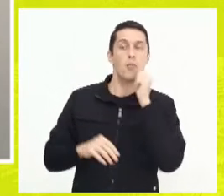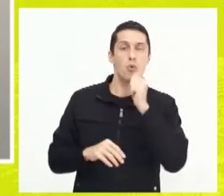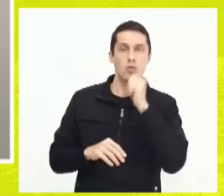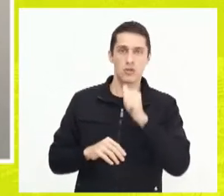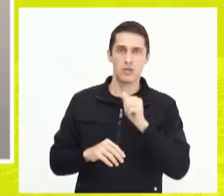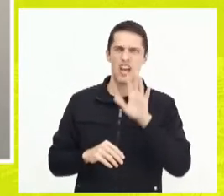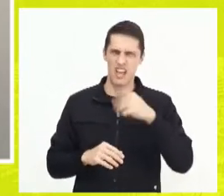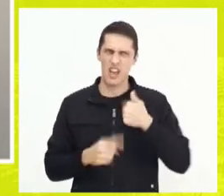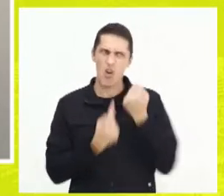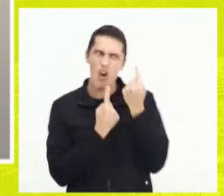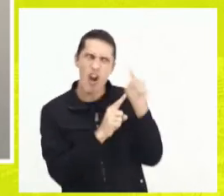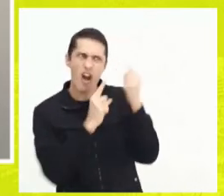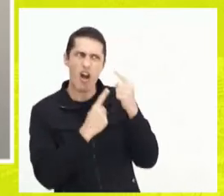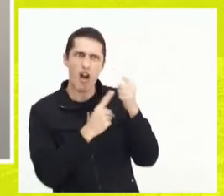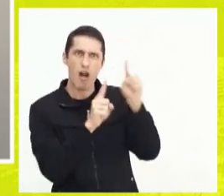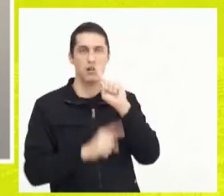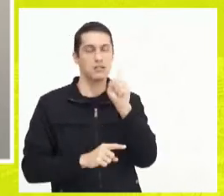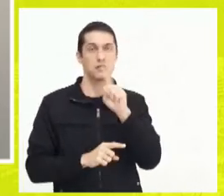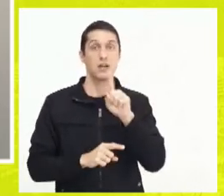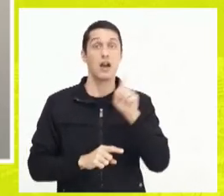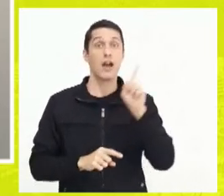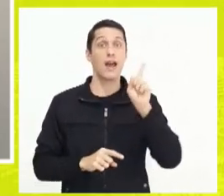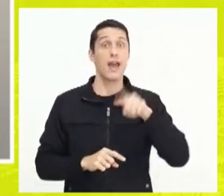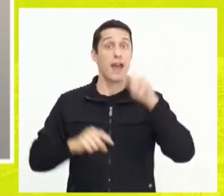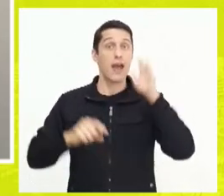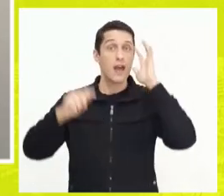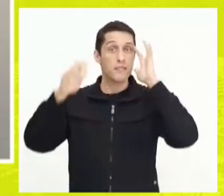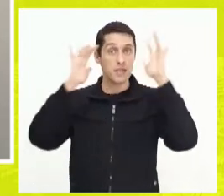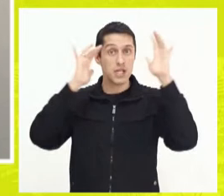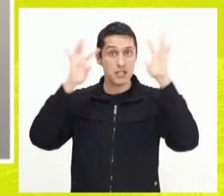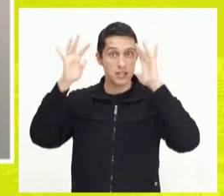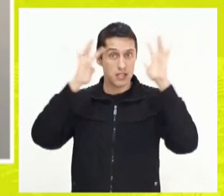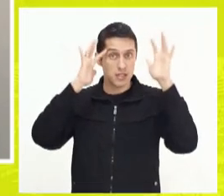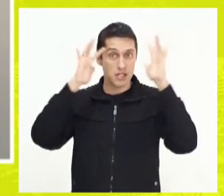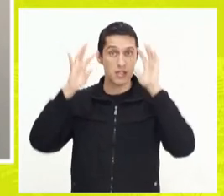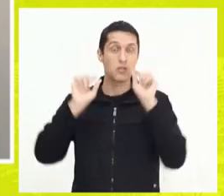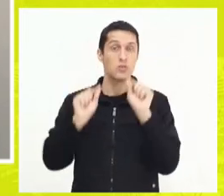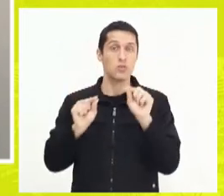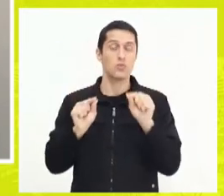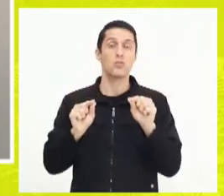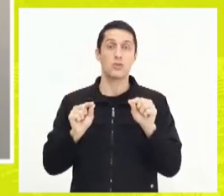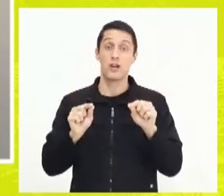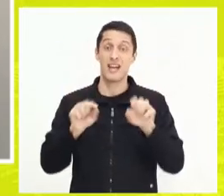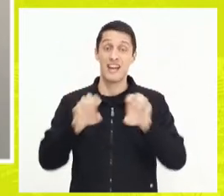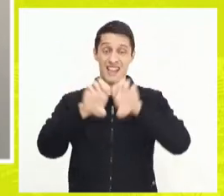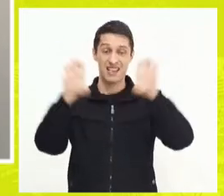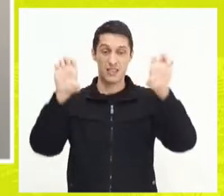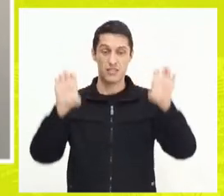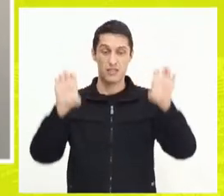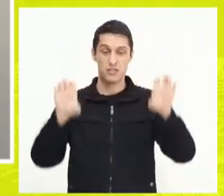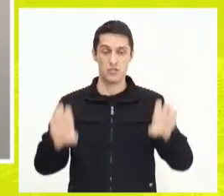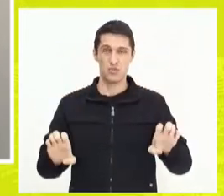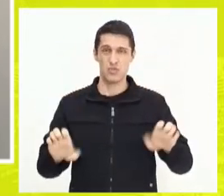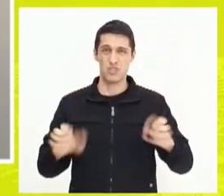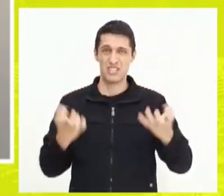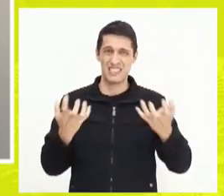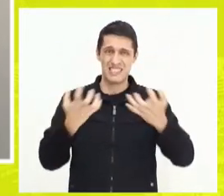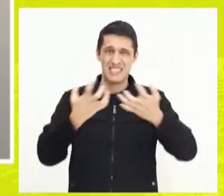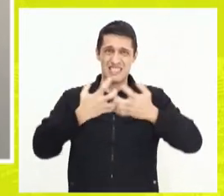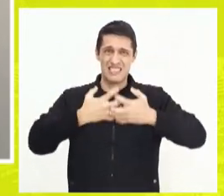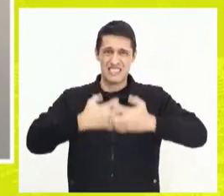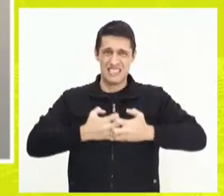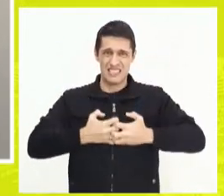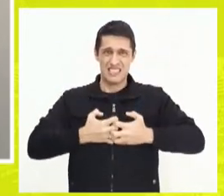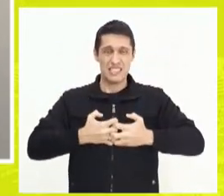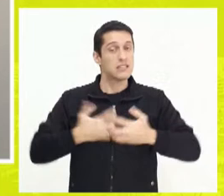don't want to criticize women in the in leading roles i just want to think about how the structure is so deeply